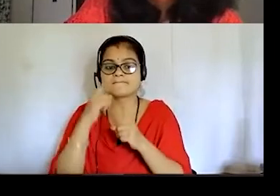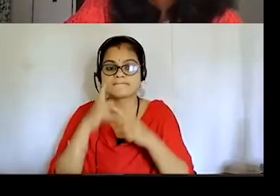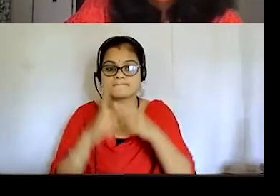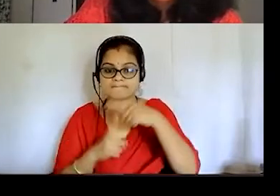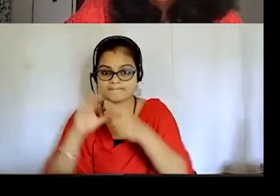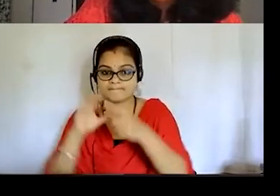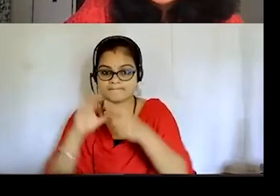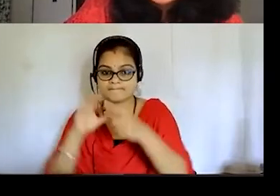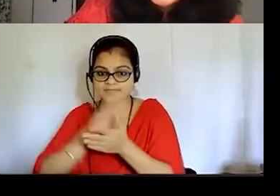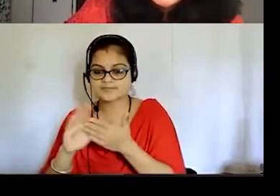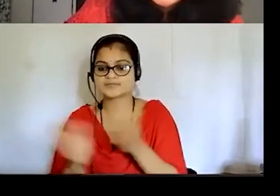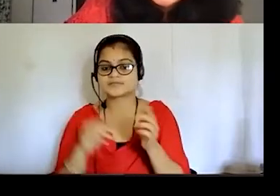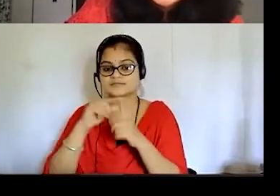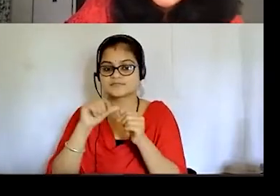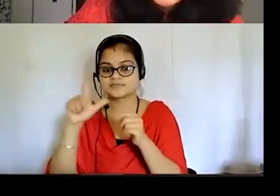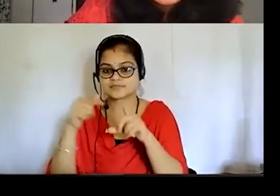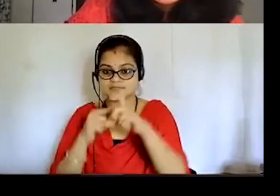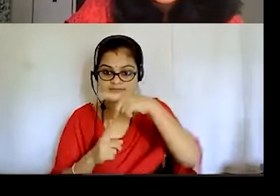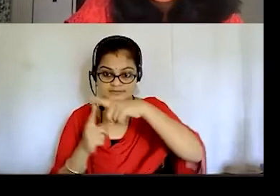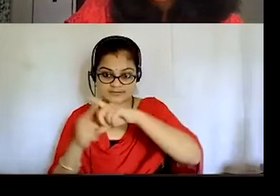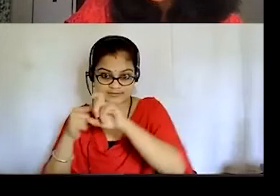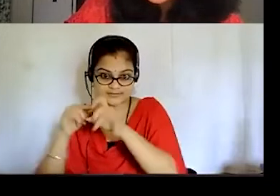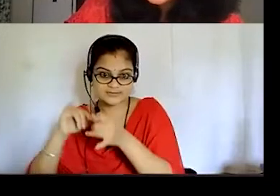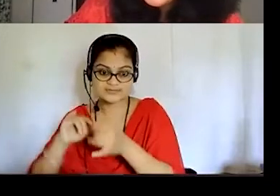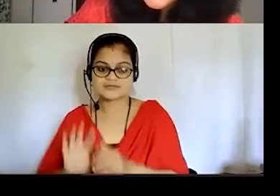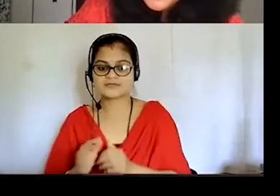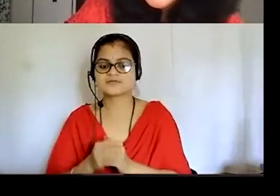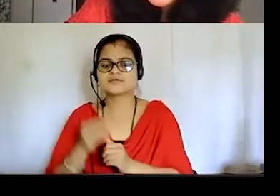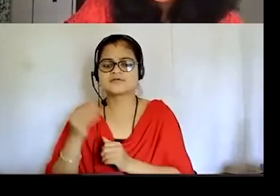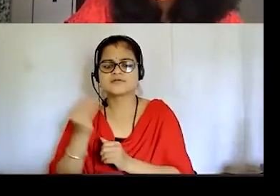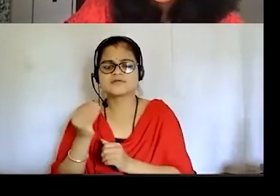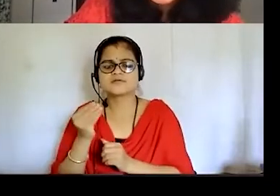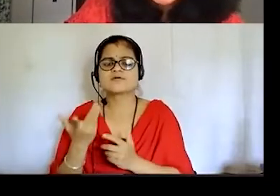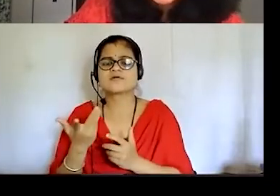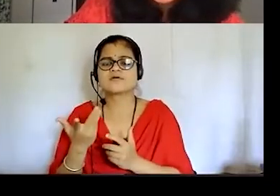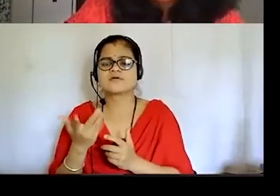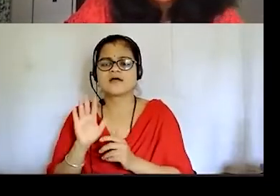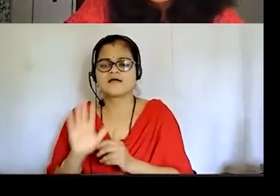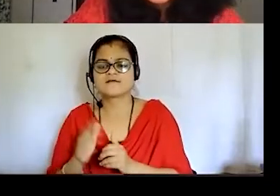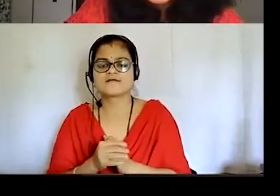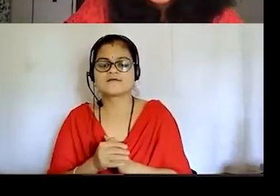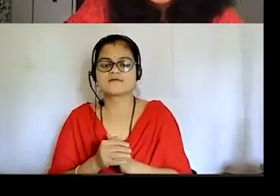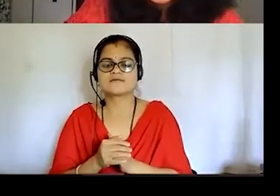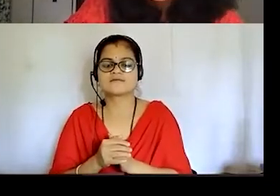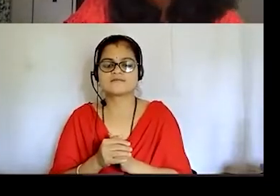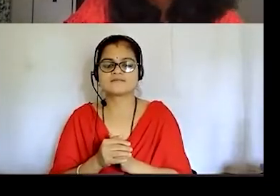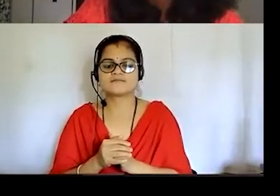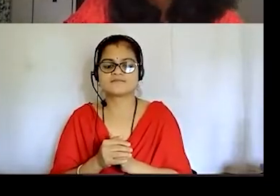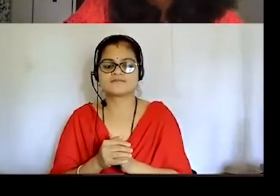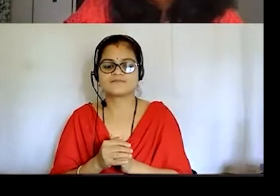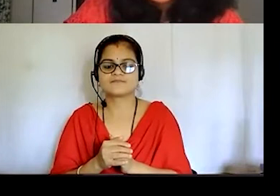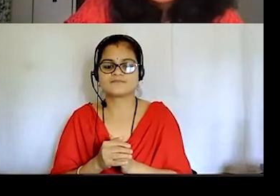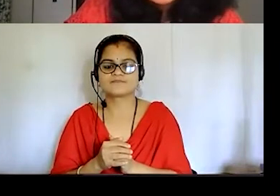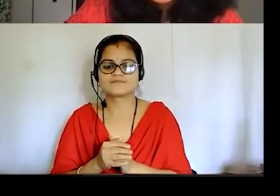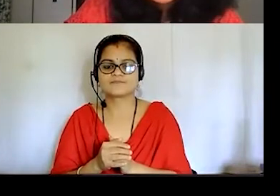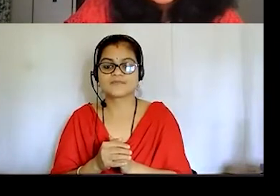palette. The major keys paved the way for sounds that were joyous, boisterous. Hey Jude